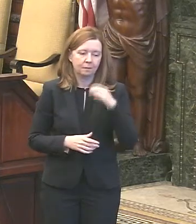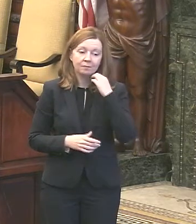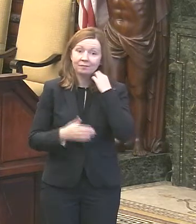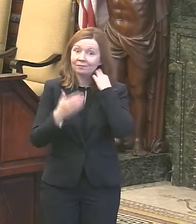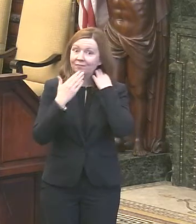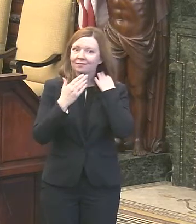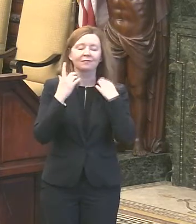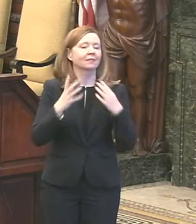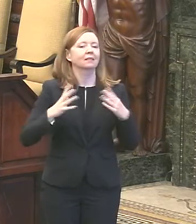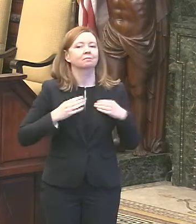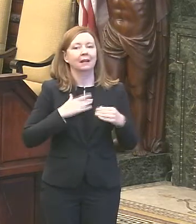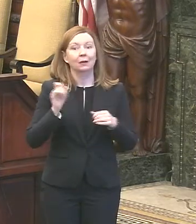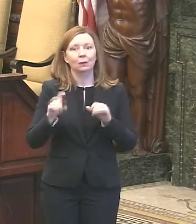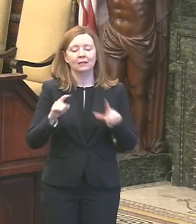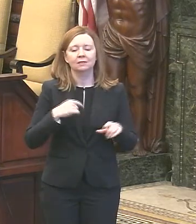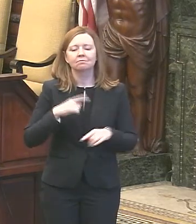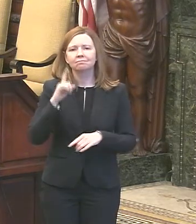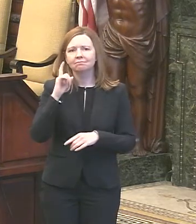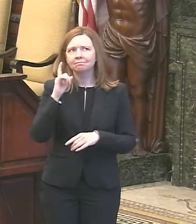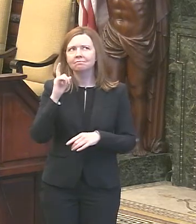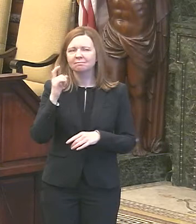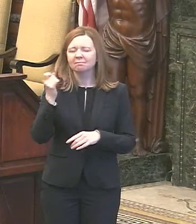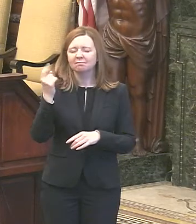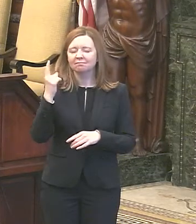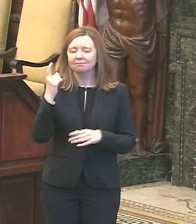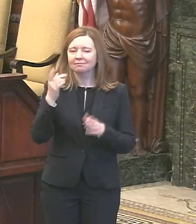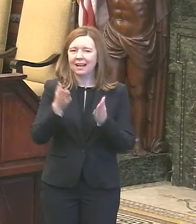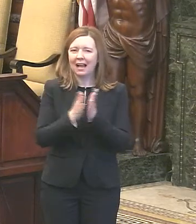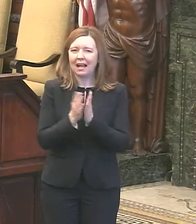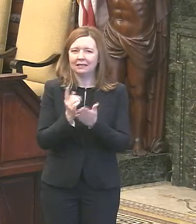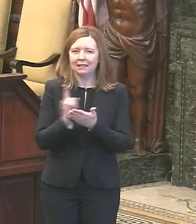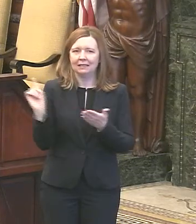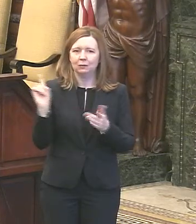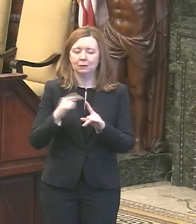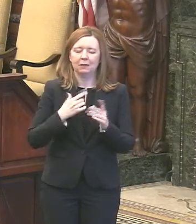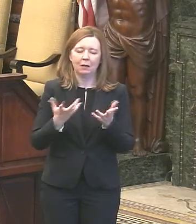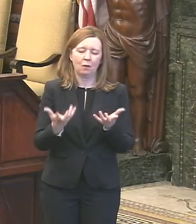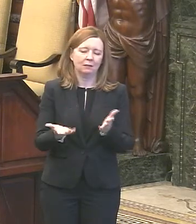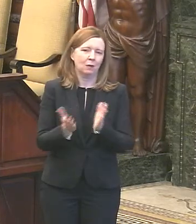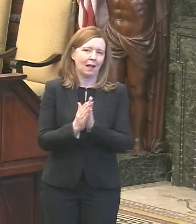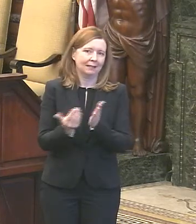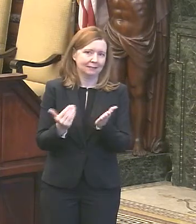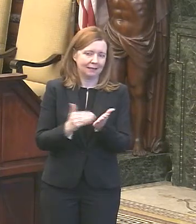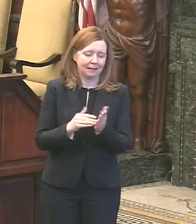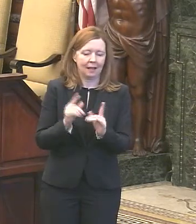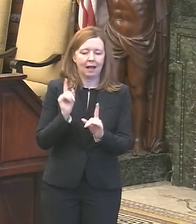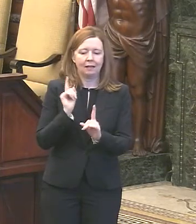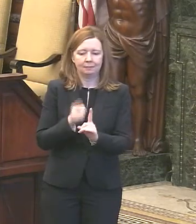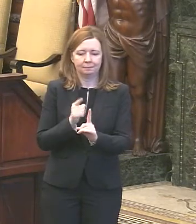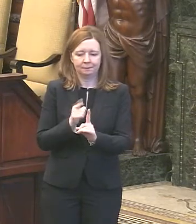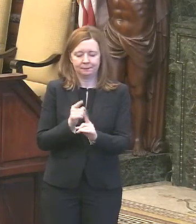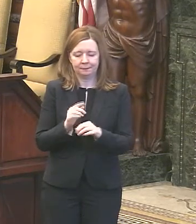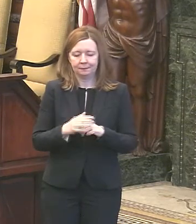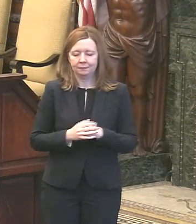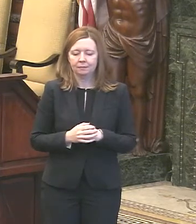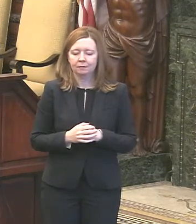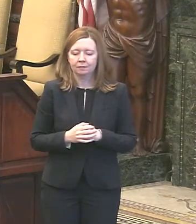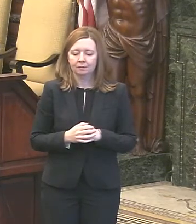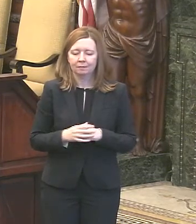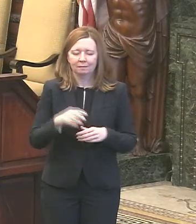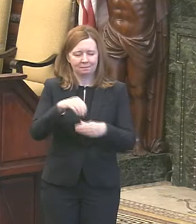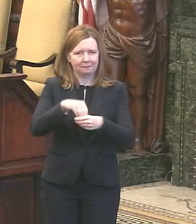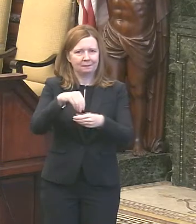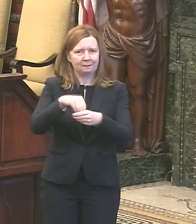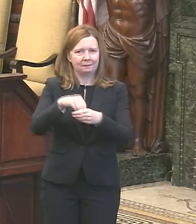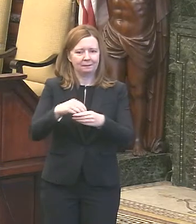Thank you for taking my question. I know this was sort of asked last week, but wanted to reach out specifically when it comes to the